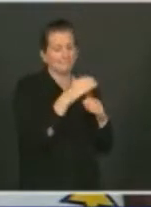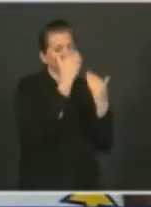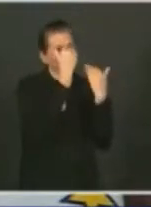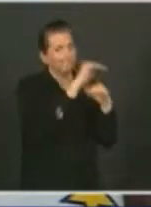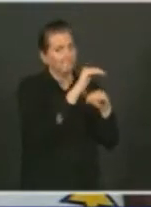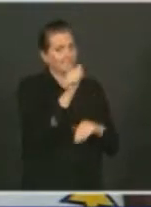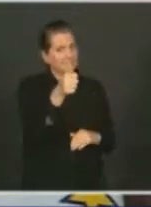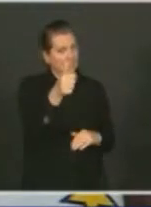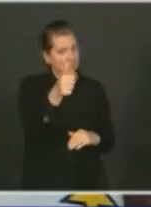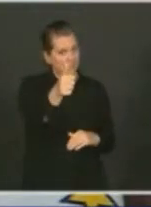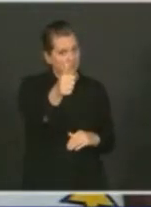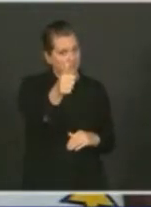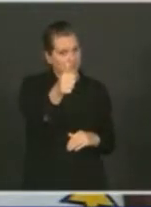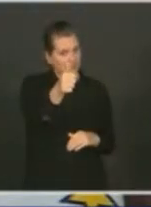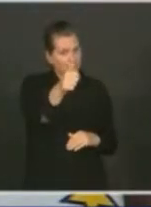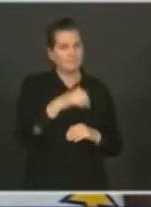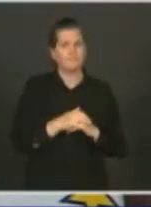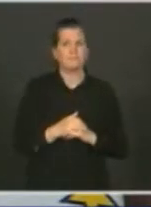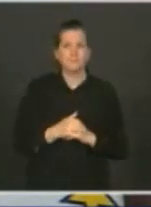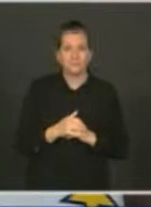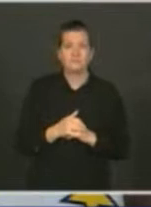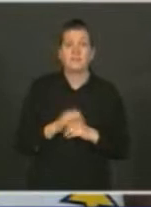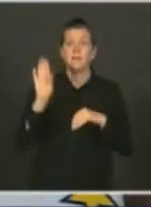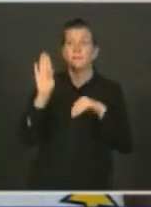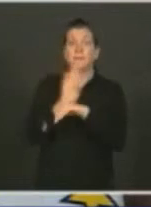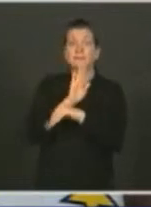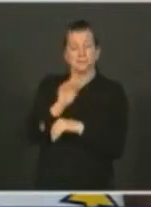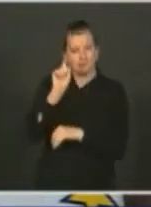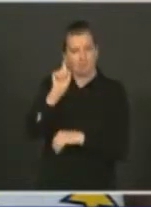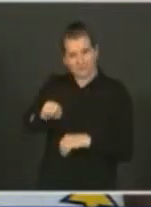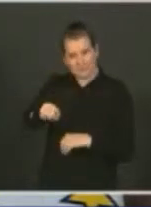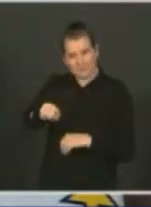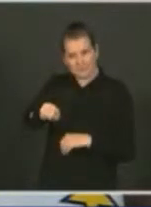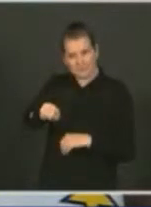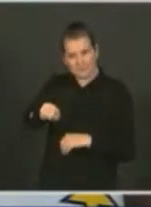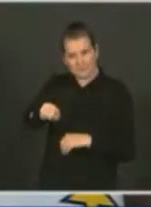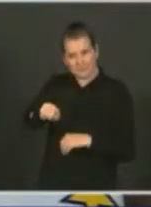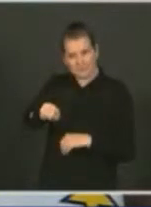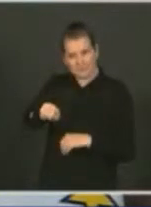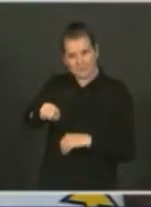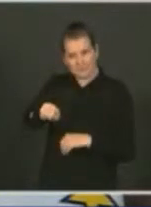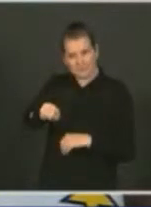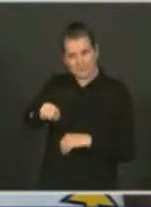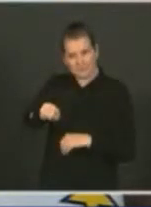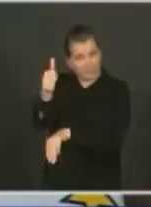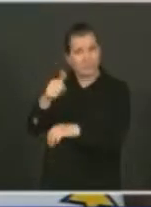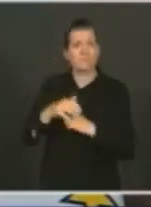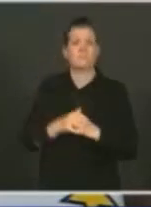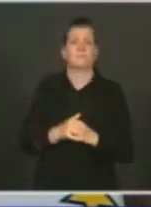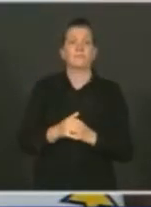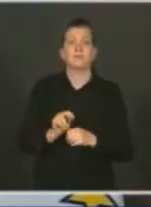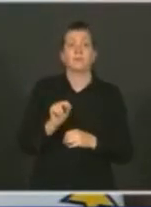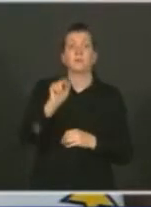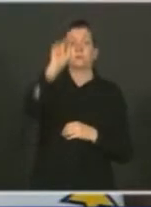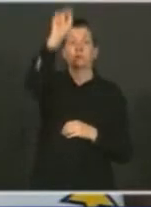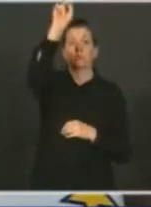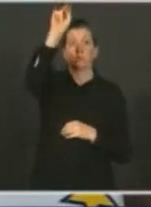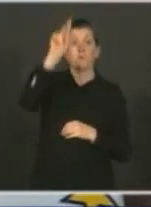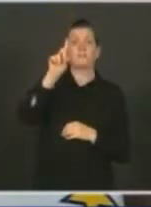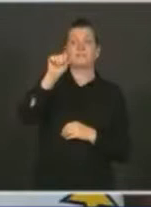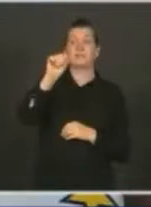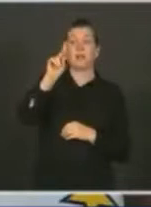10. In Texas, they're bringing in mobile morgues. In North Dakota, their hospitals are at full